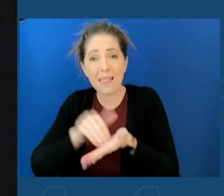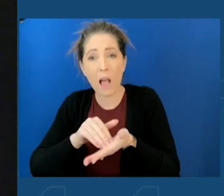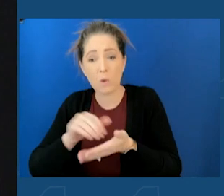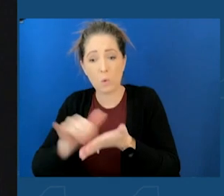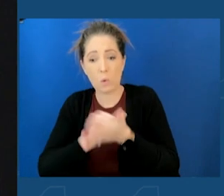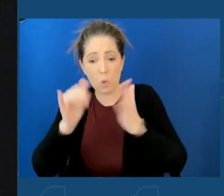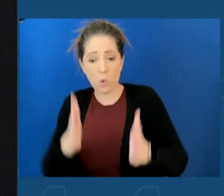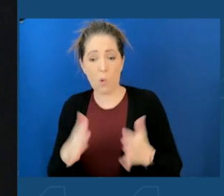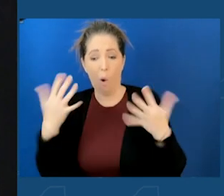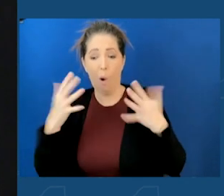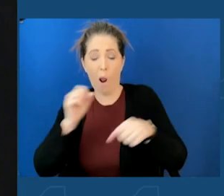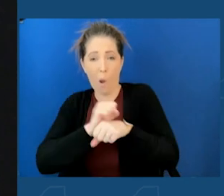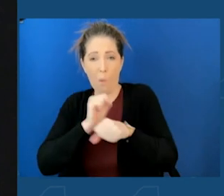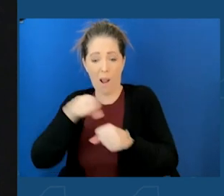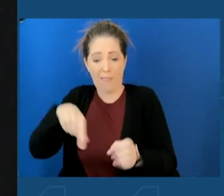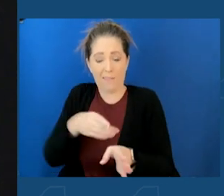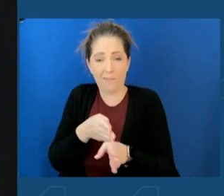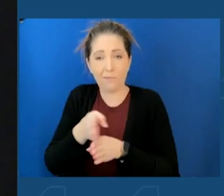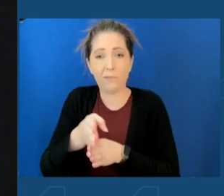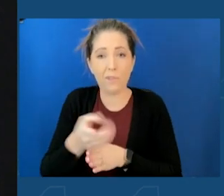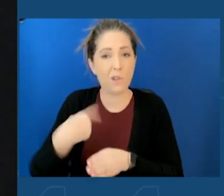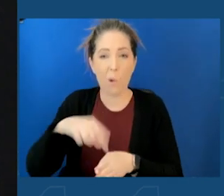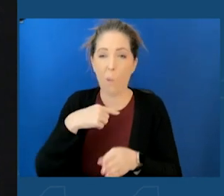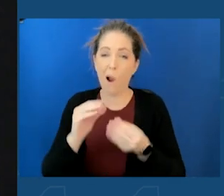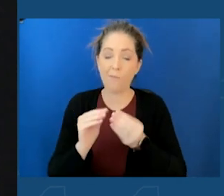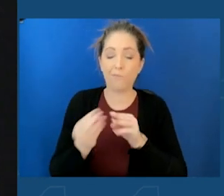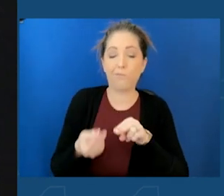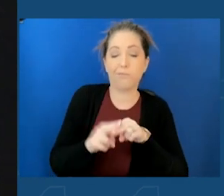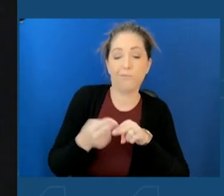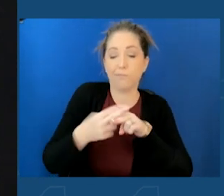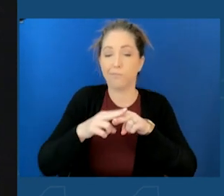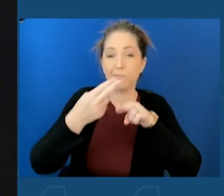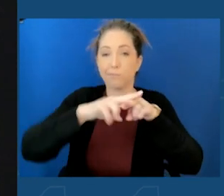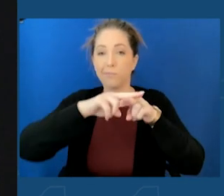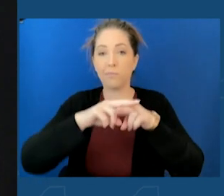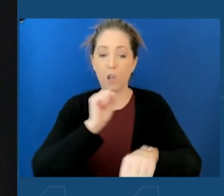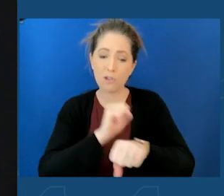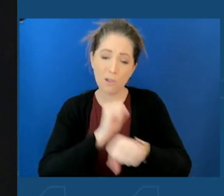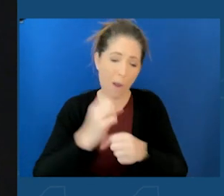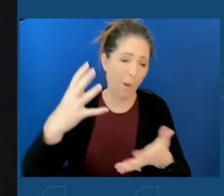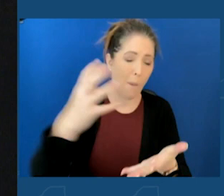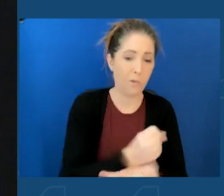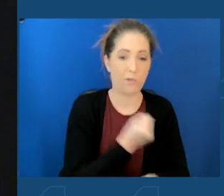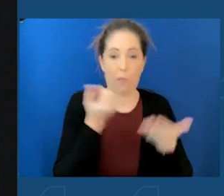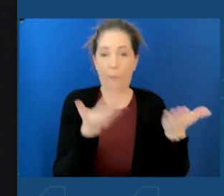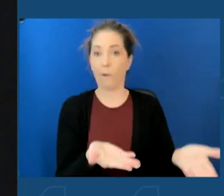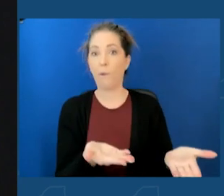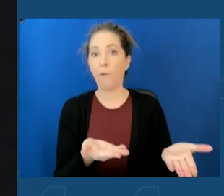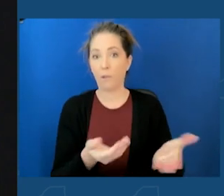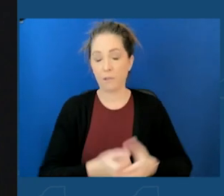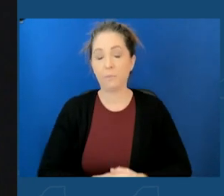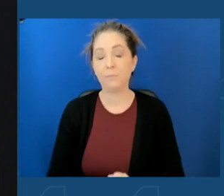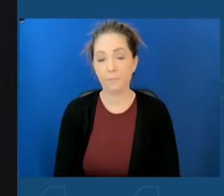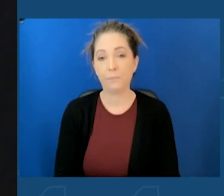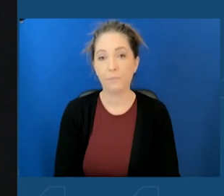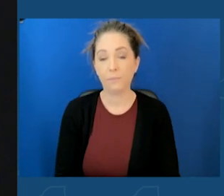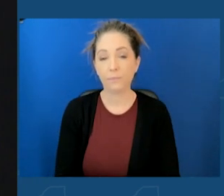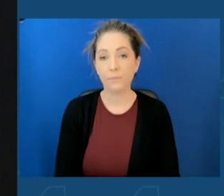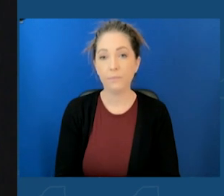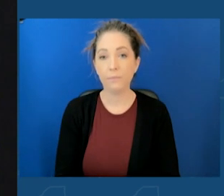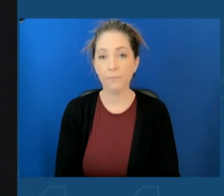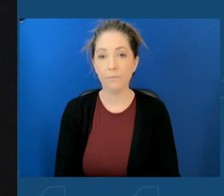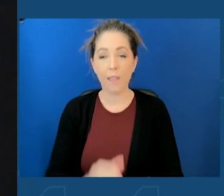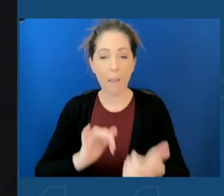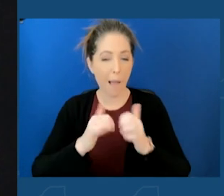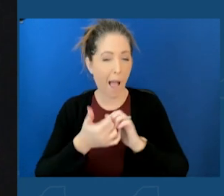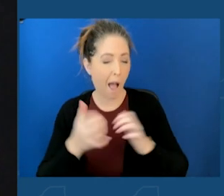energy. So we're just continuing to up the numbers. So the jobs and opportunities are there. But how you make the connection, okay,